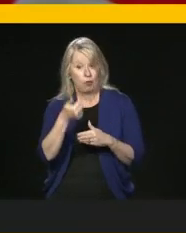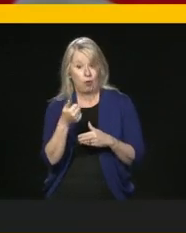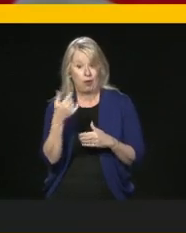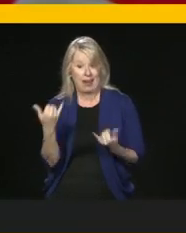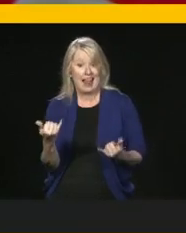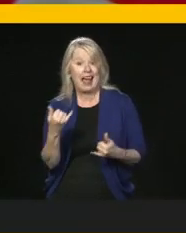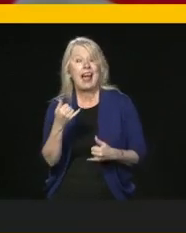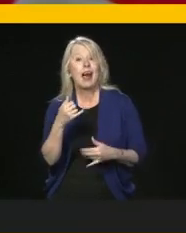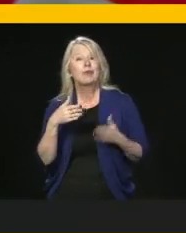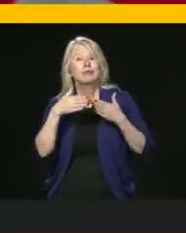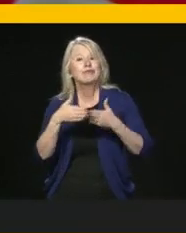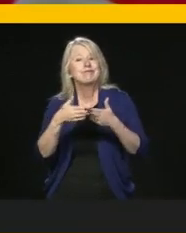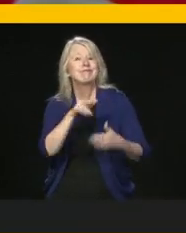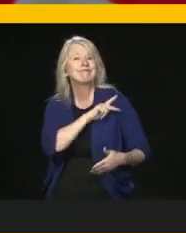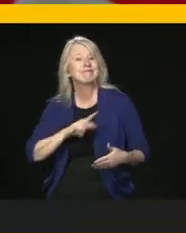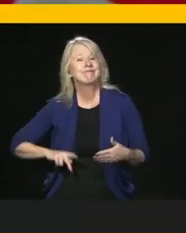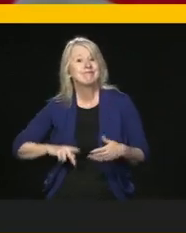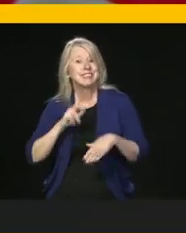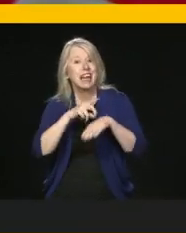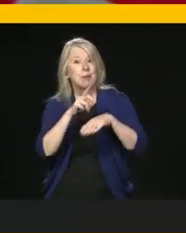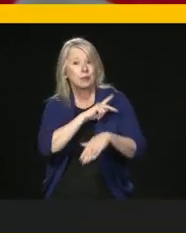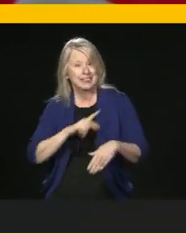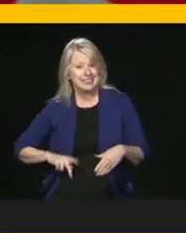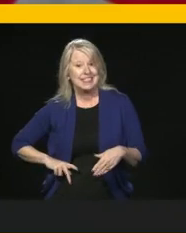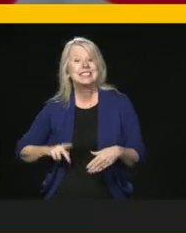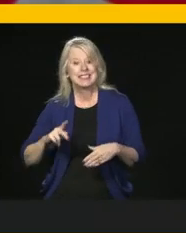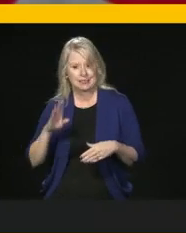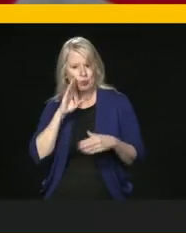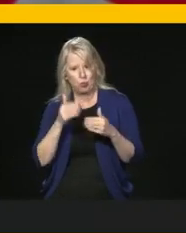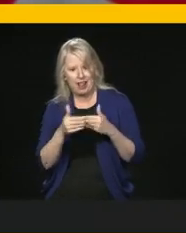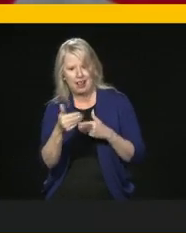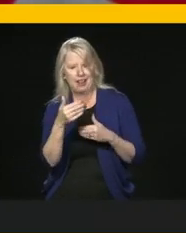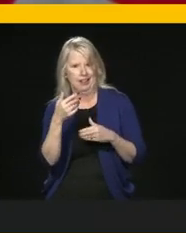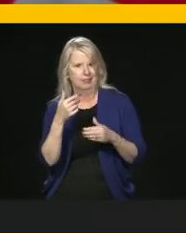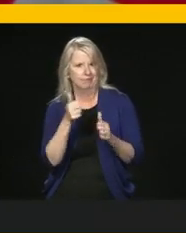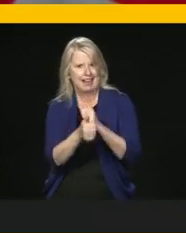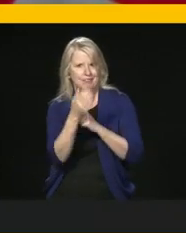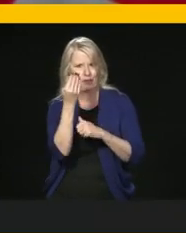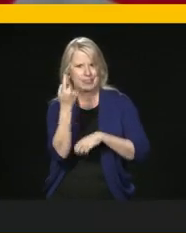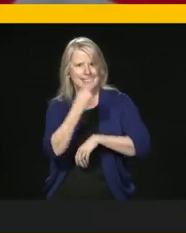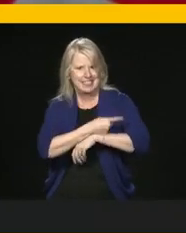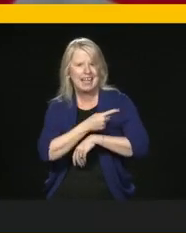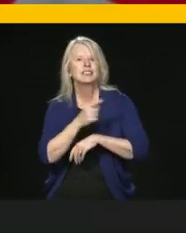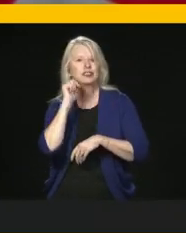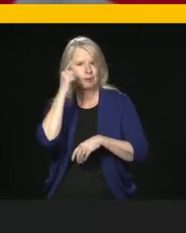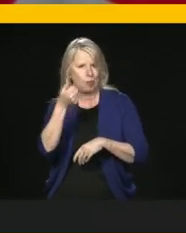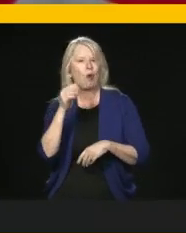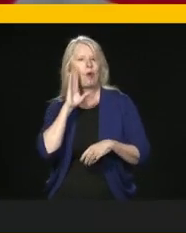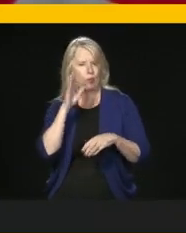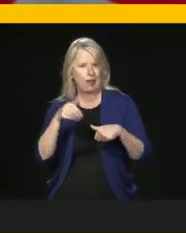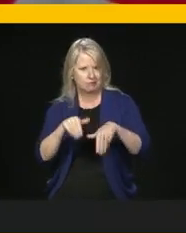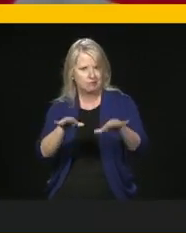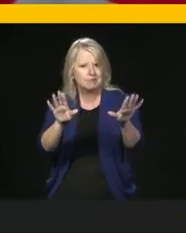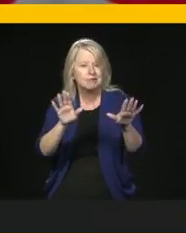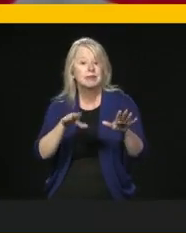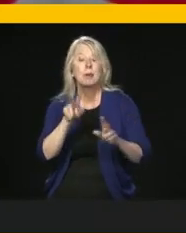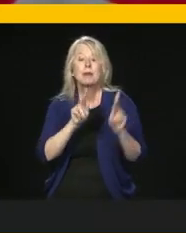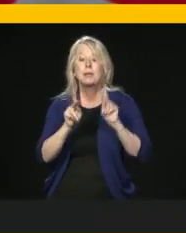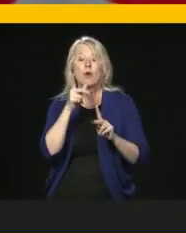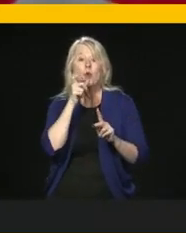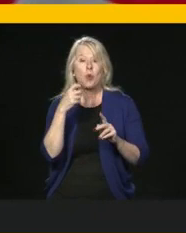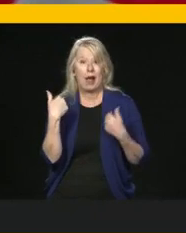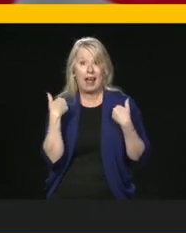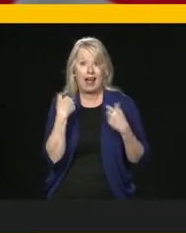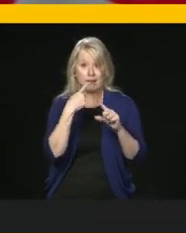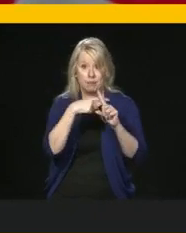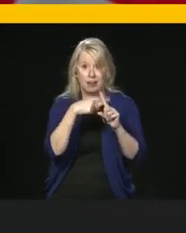will be released from CFB Trenton. Passengers who tested positive for the virus and their asymptomatic contacts,